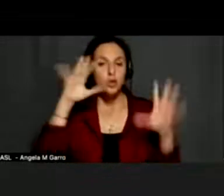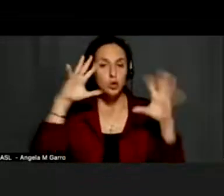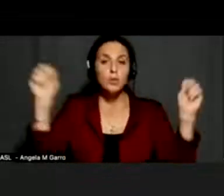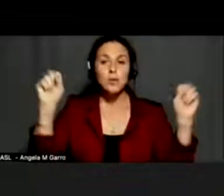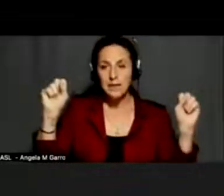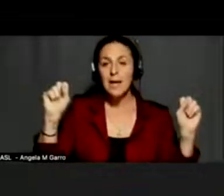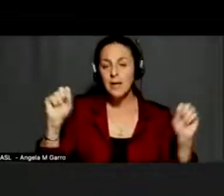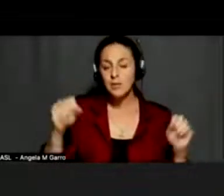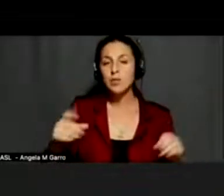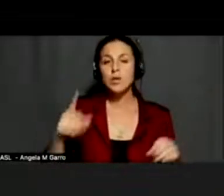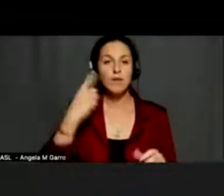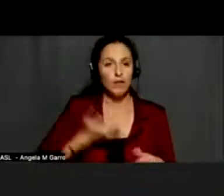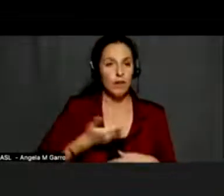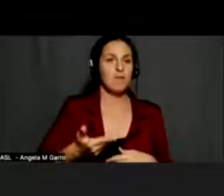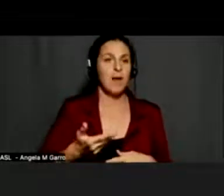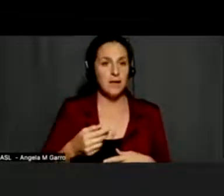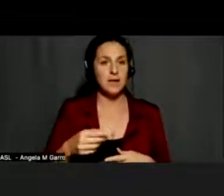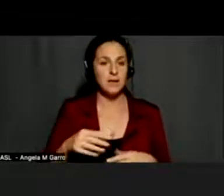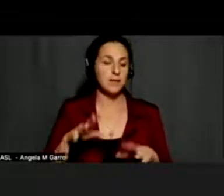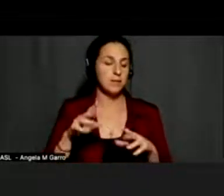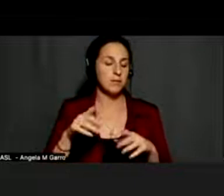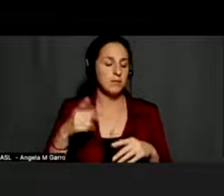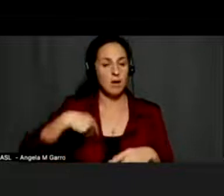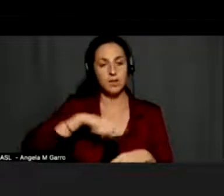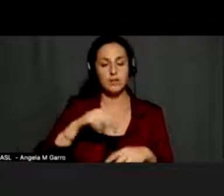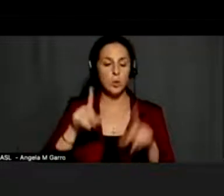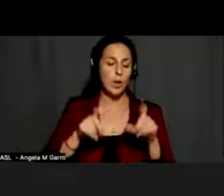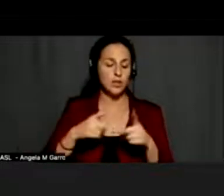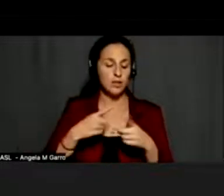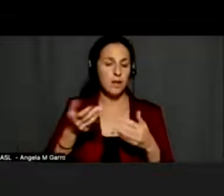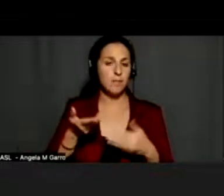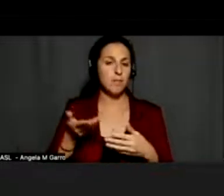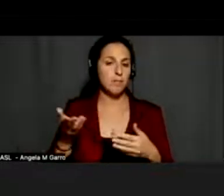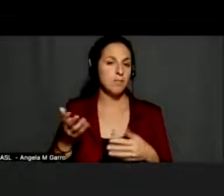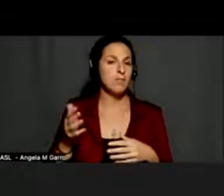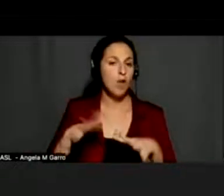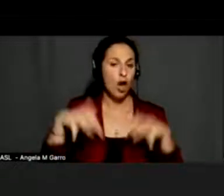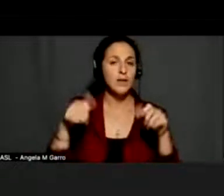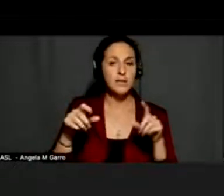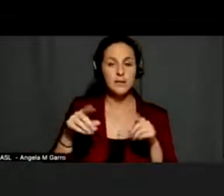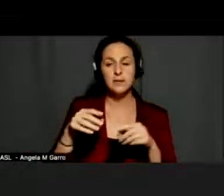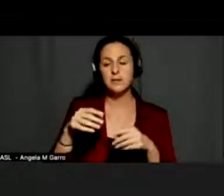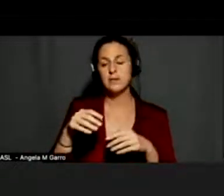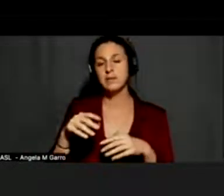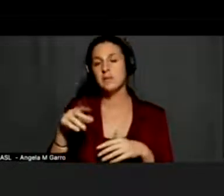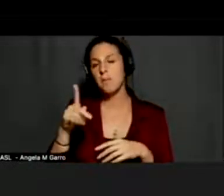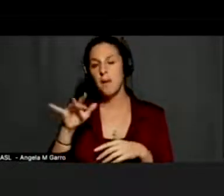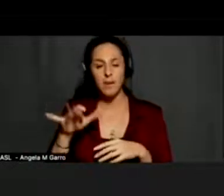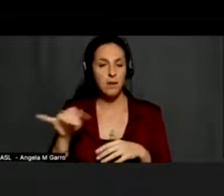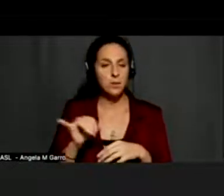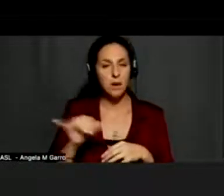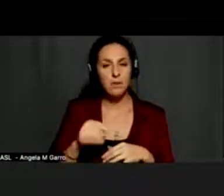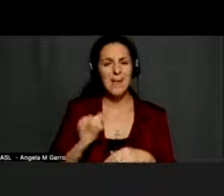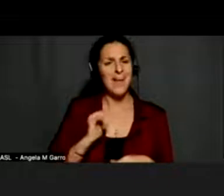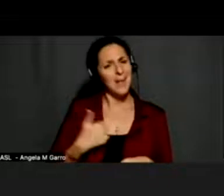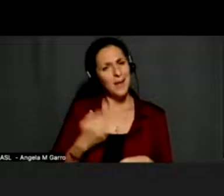for inviting questions from the audience as well, from the public. And I do have a couple